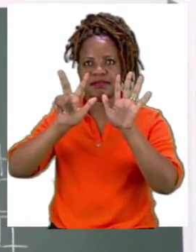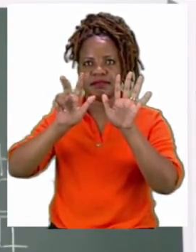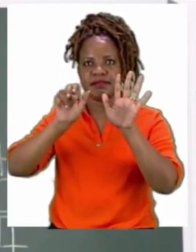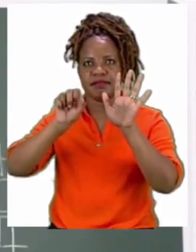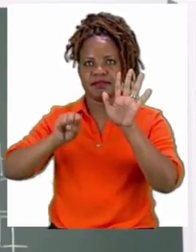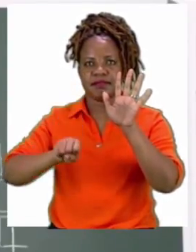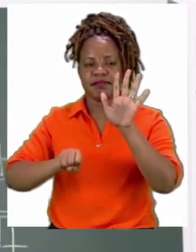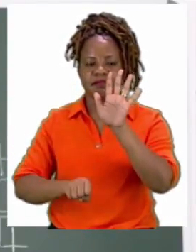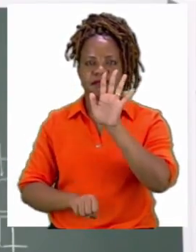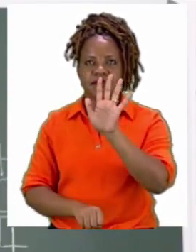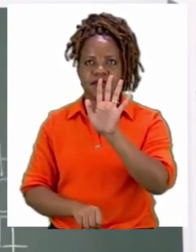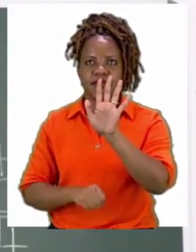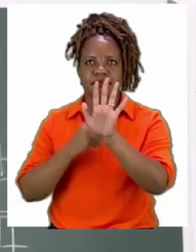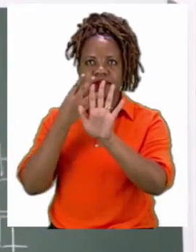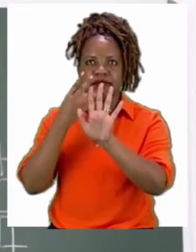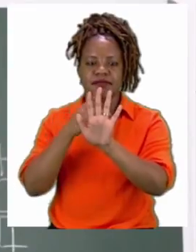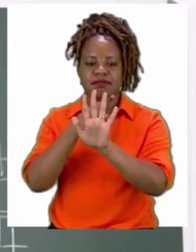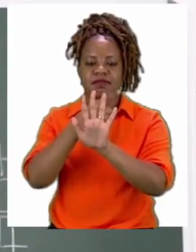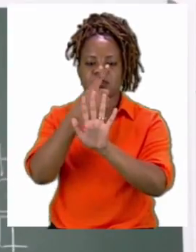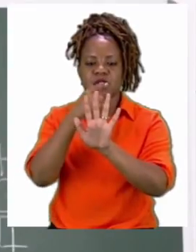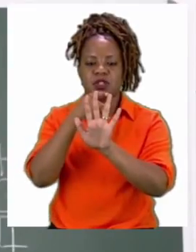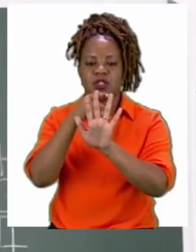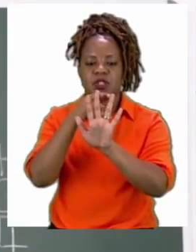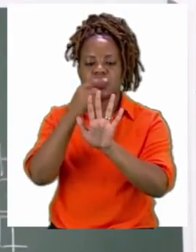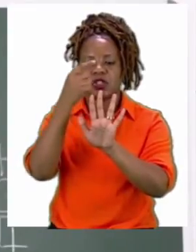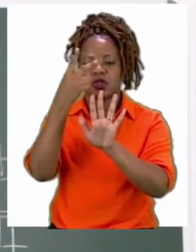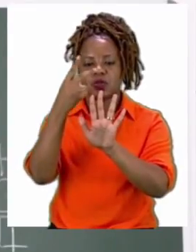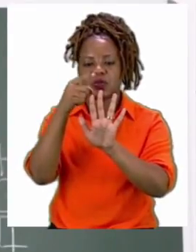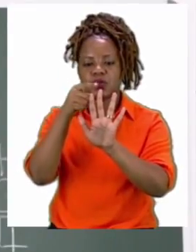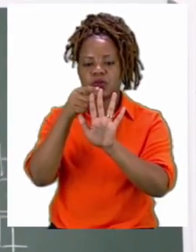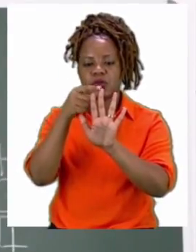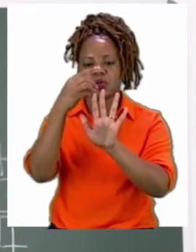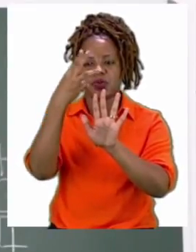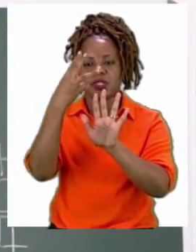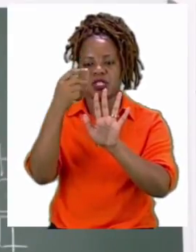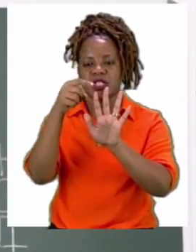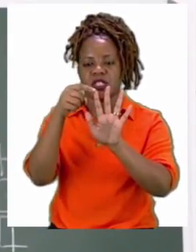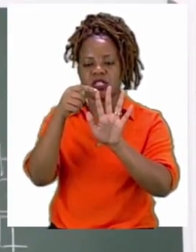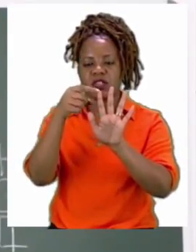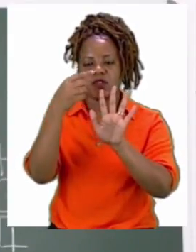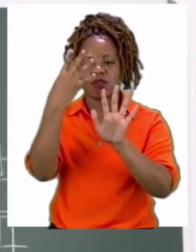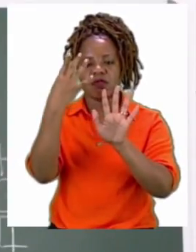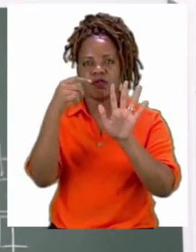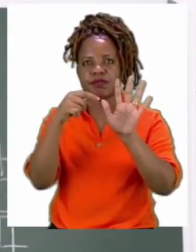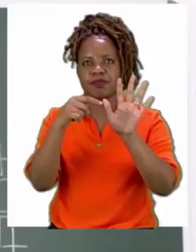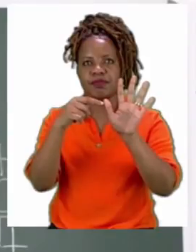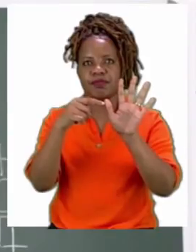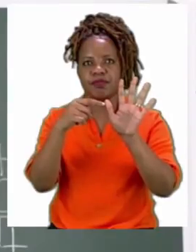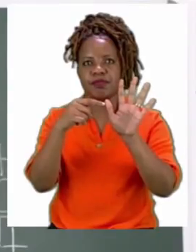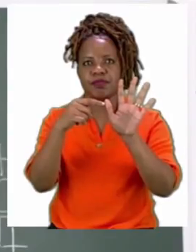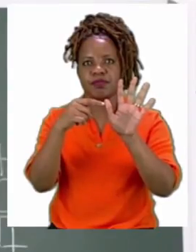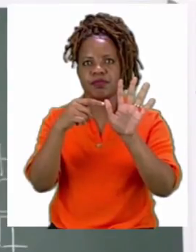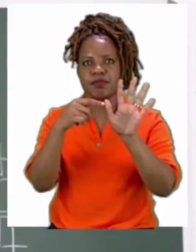3. 1, 2, 3. So our answer becomes, boys and